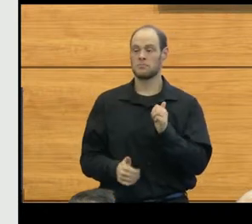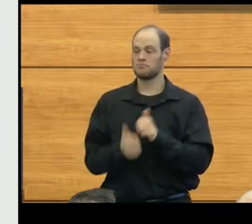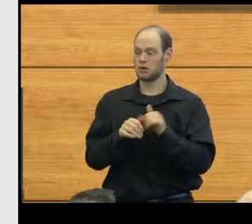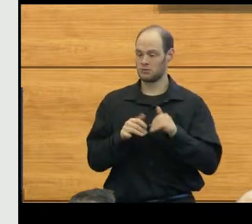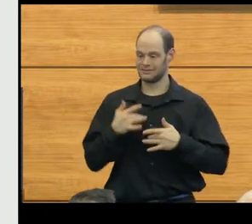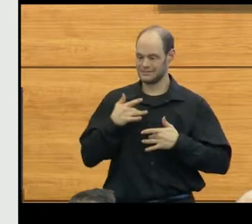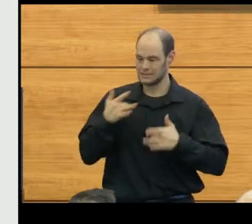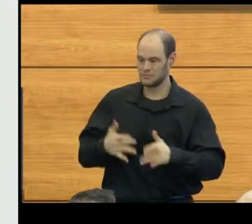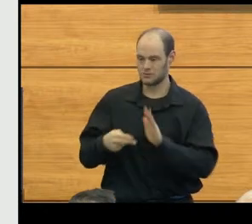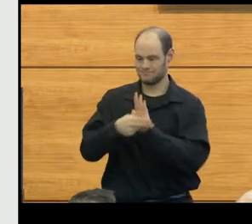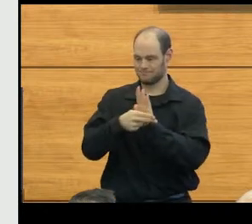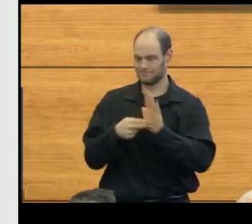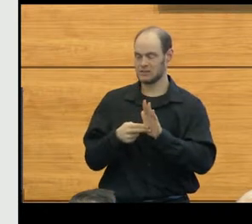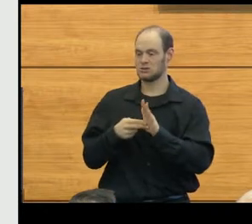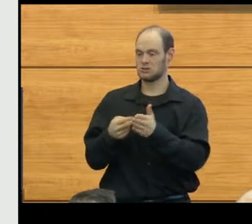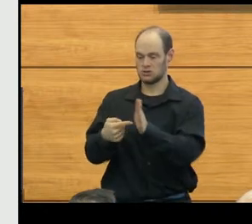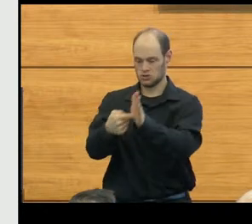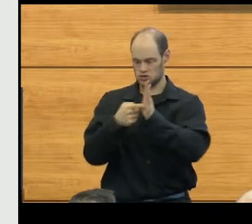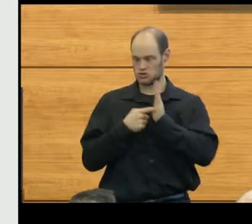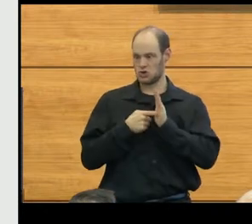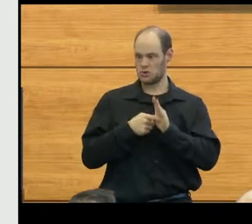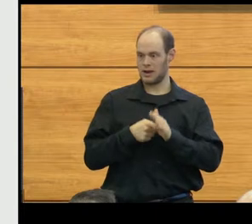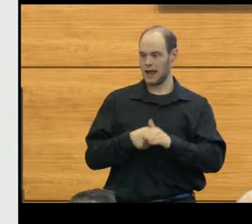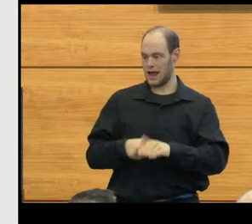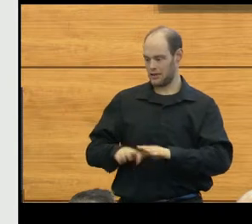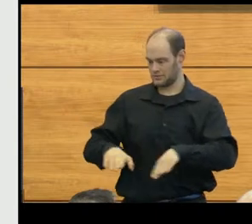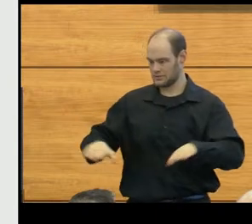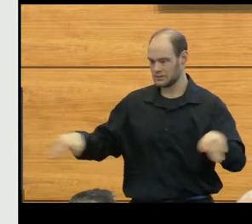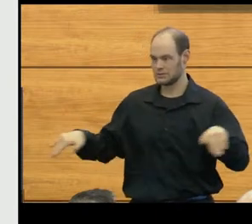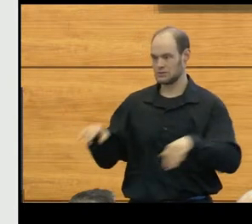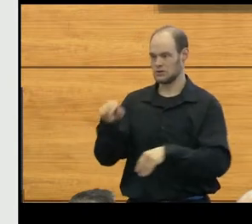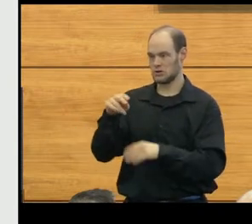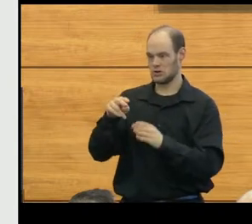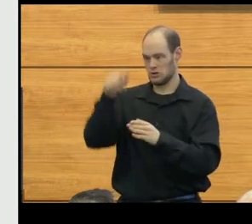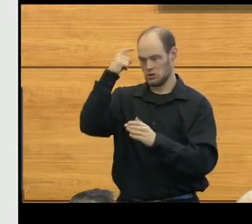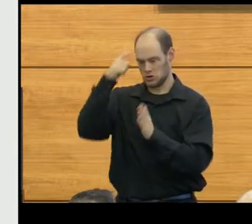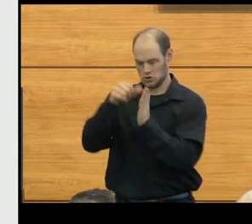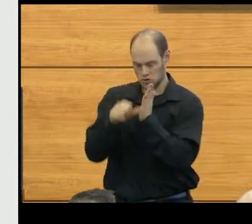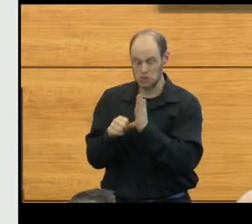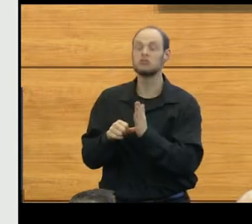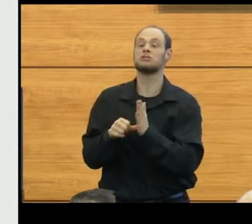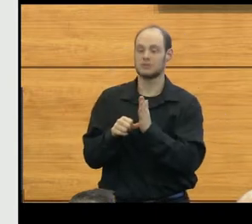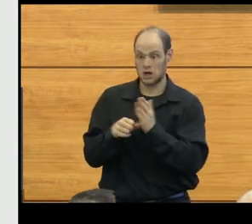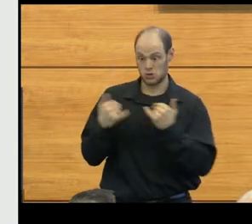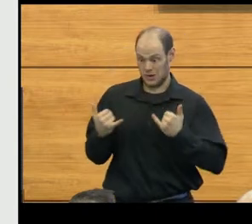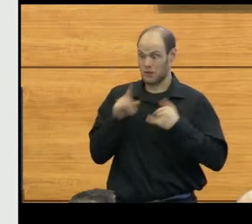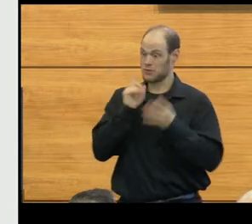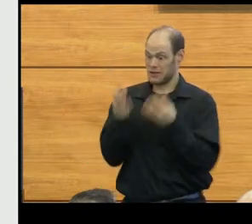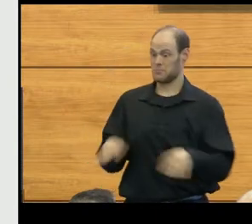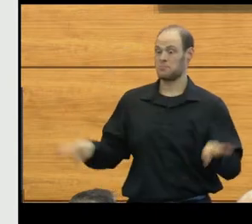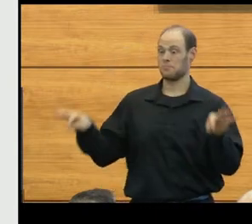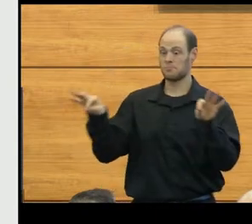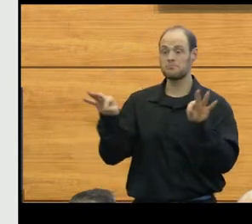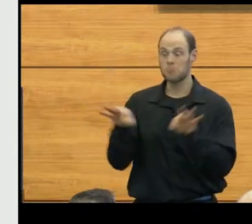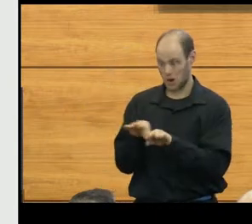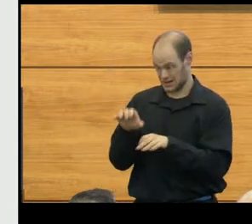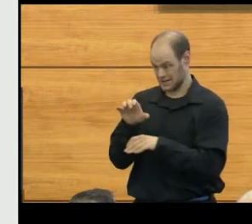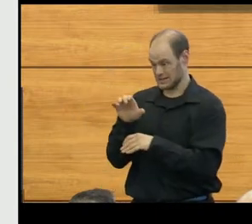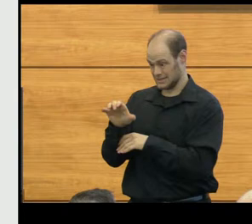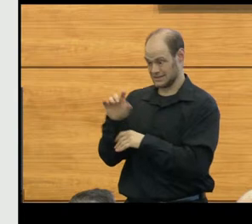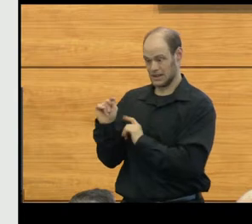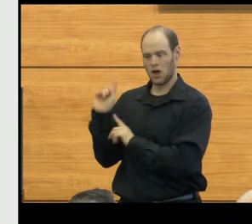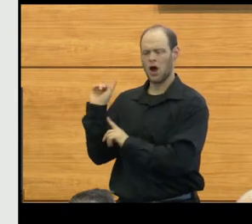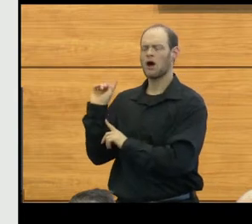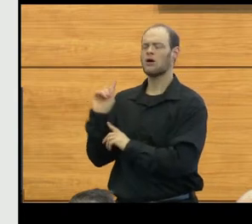common diagnoses presenting to the pediatric neurosurgeon. So it becomes important. Where are the cerebellar